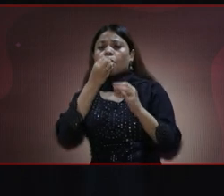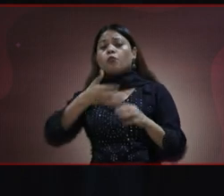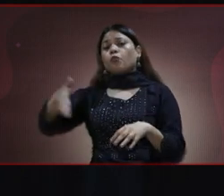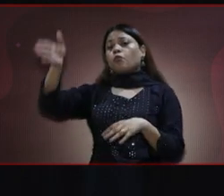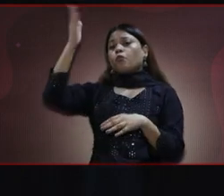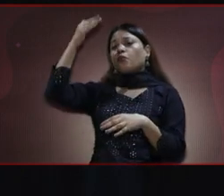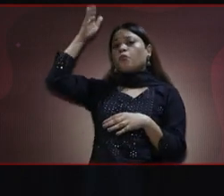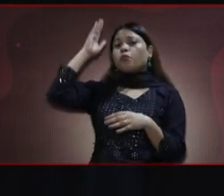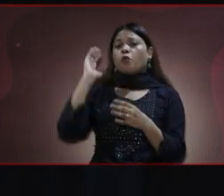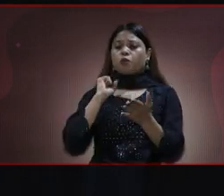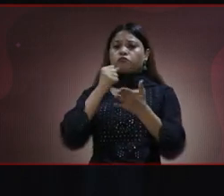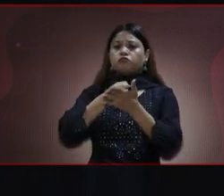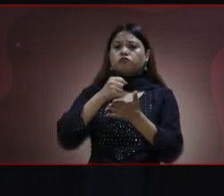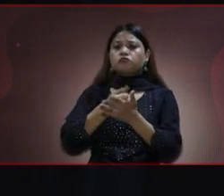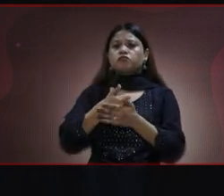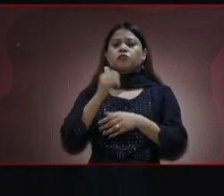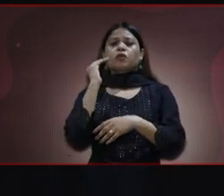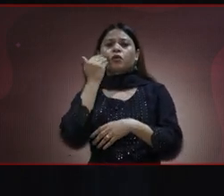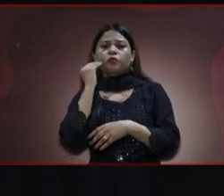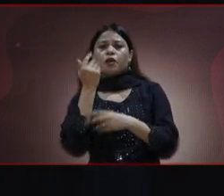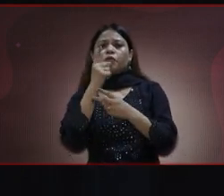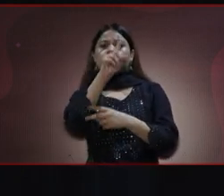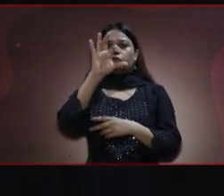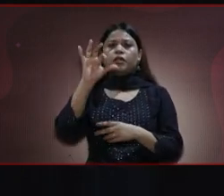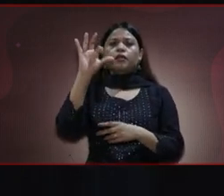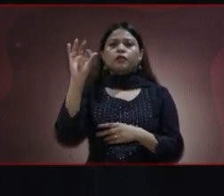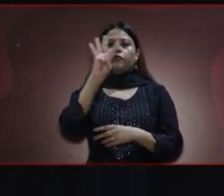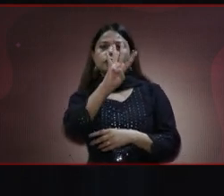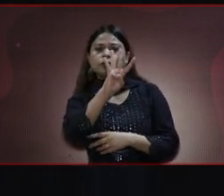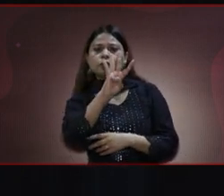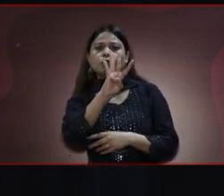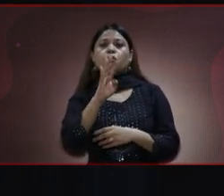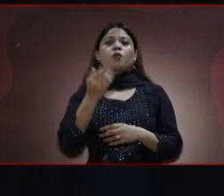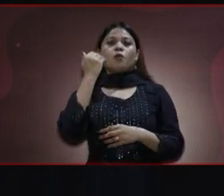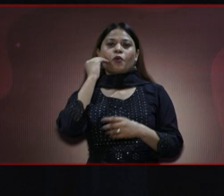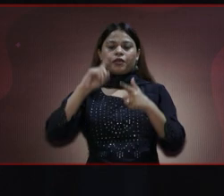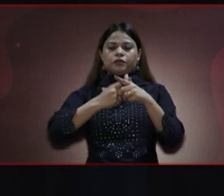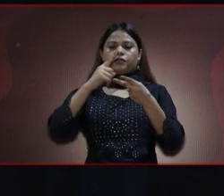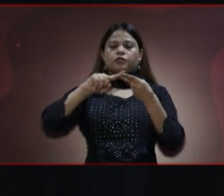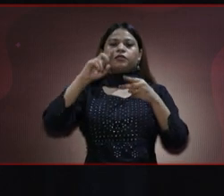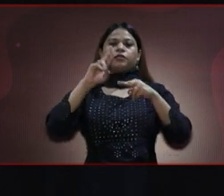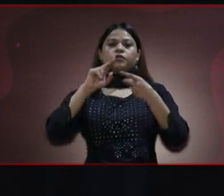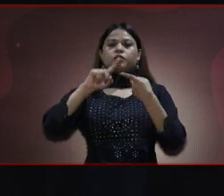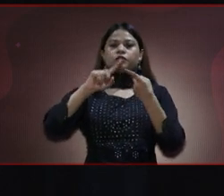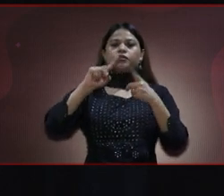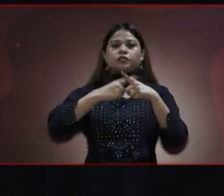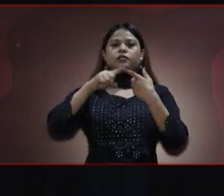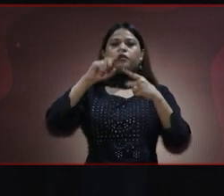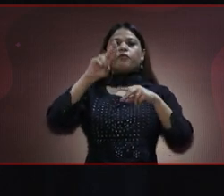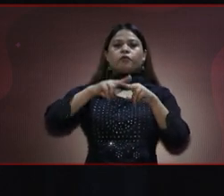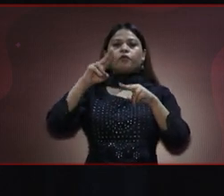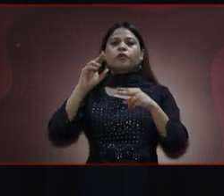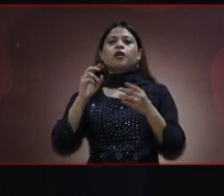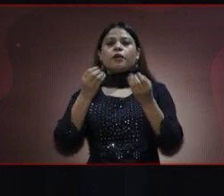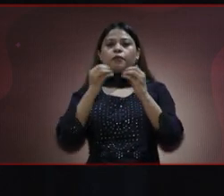very foundation of our company. In 1994, Jeff Bezos founded Amazon, which was back then just